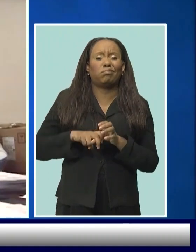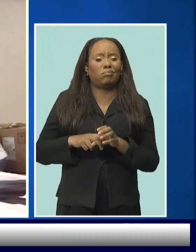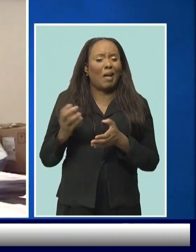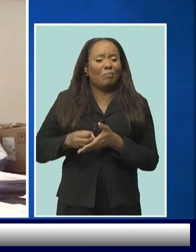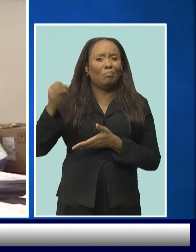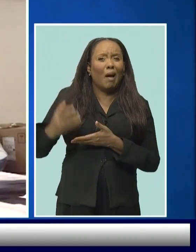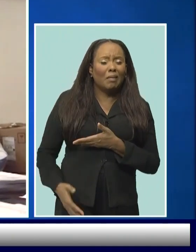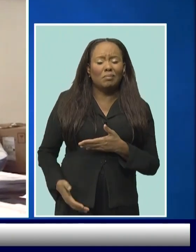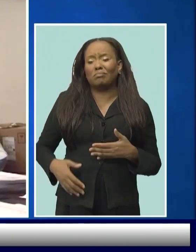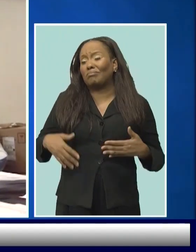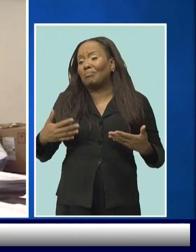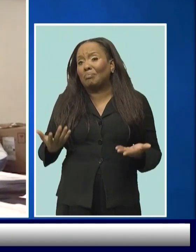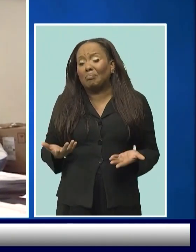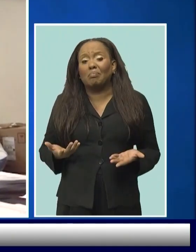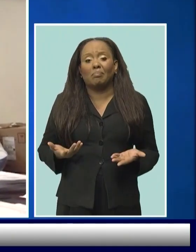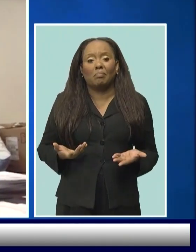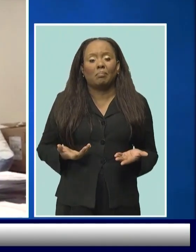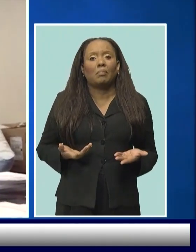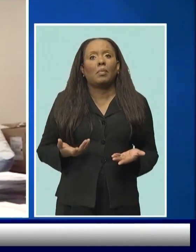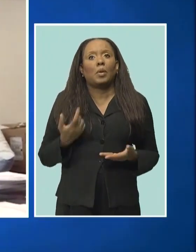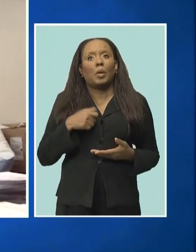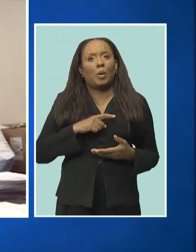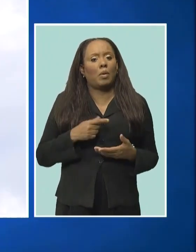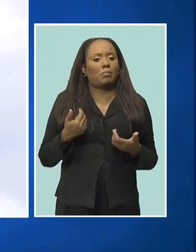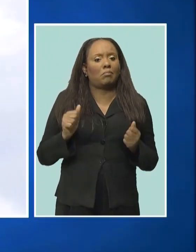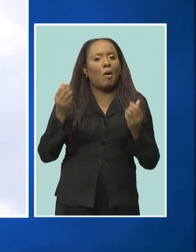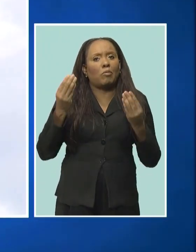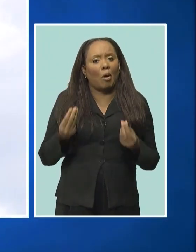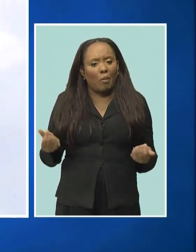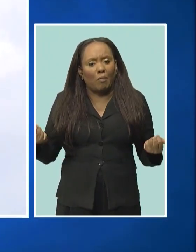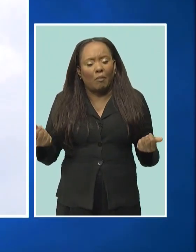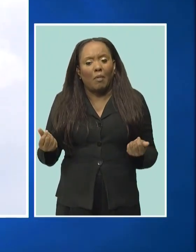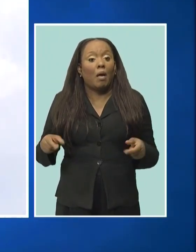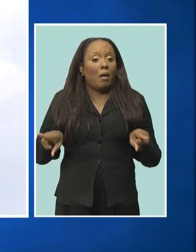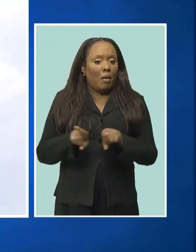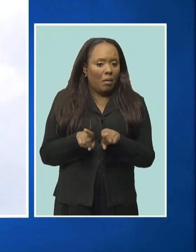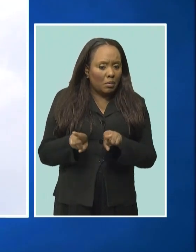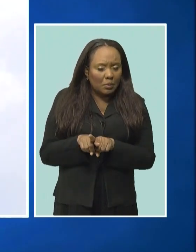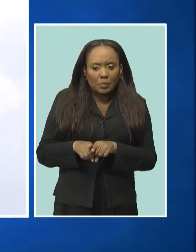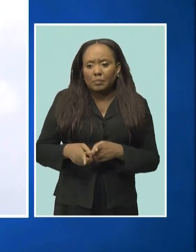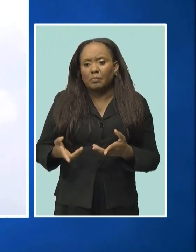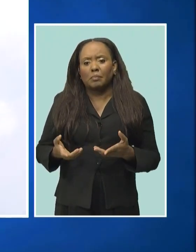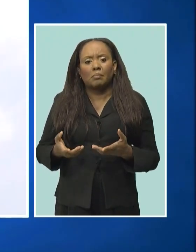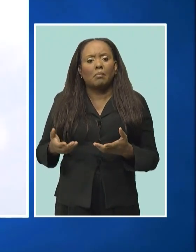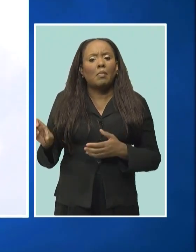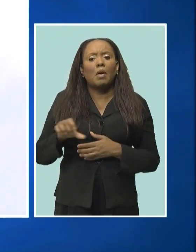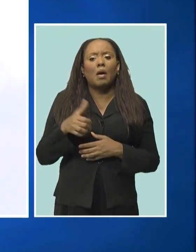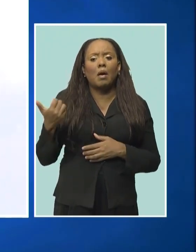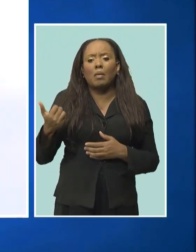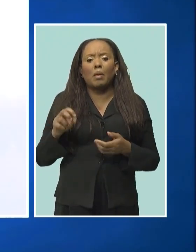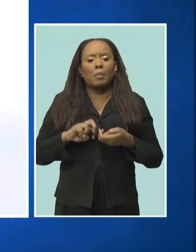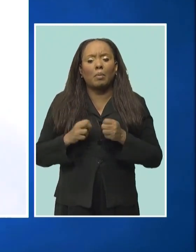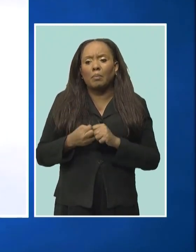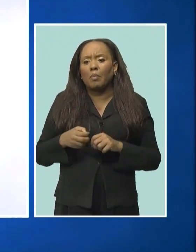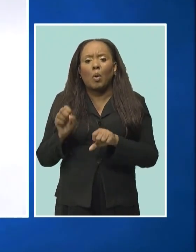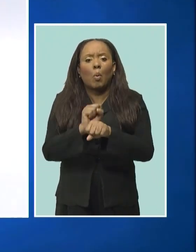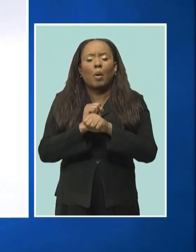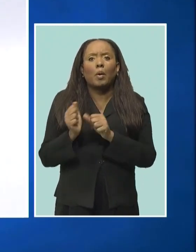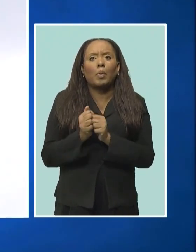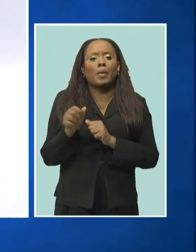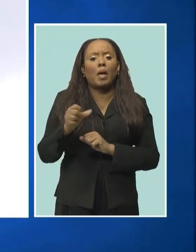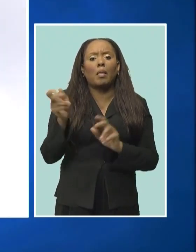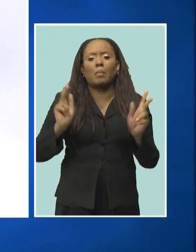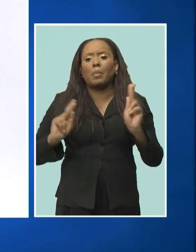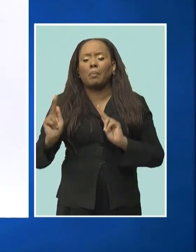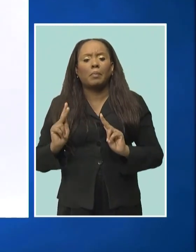think that is being resolved. The other issue that the team has been working on is working with the intermediaries to see how best we